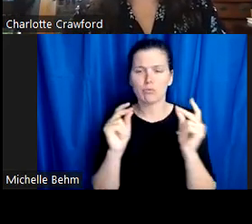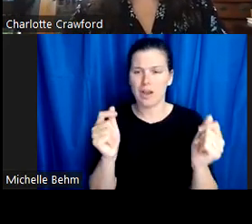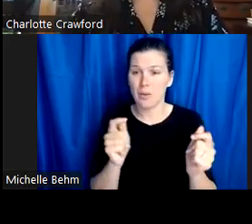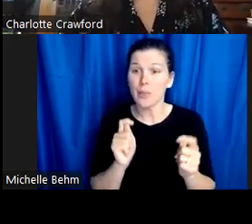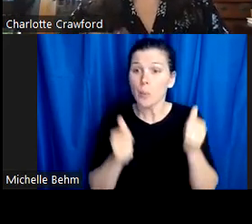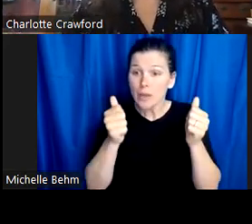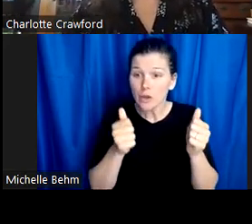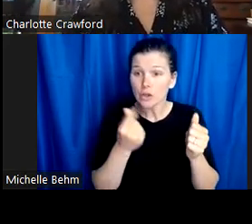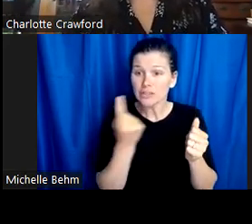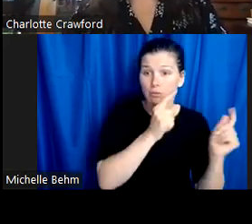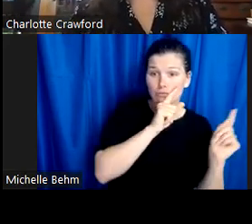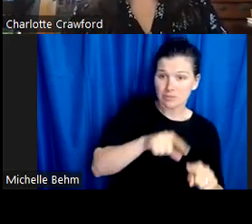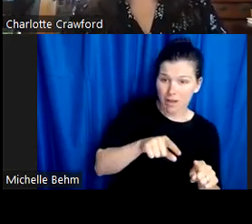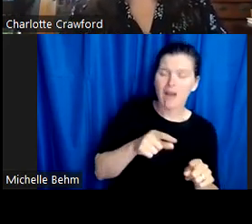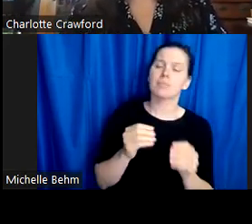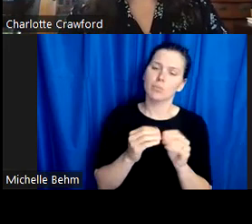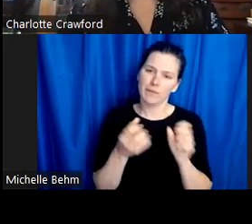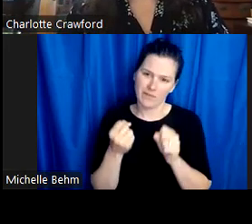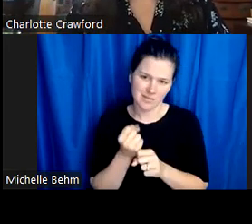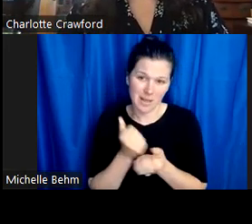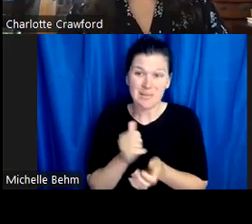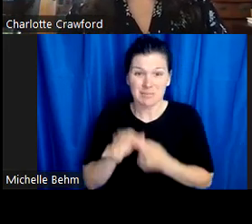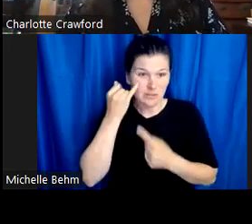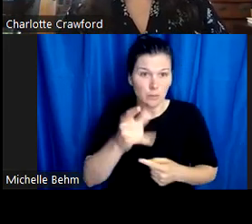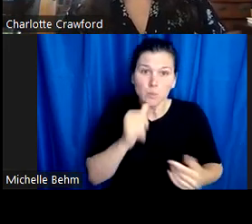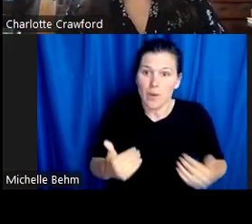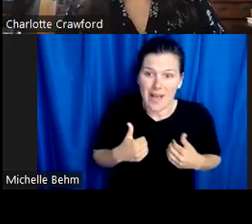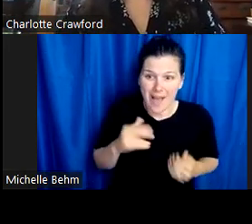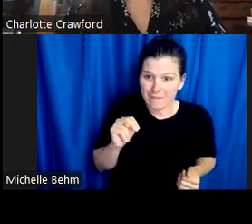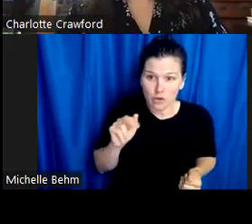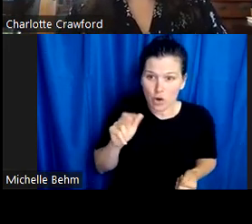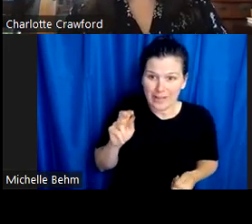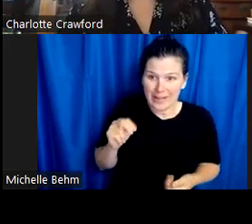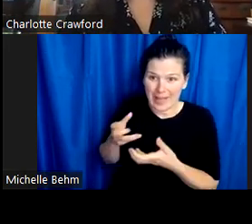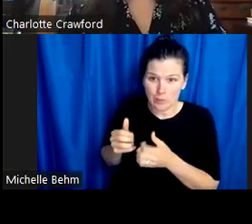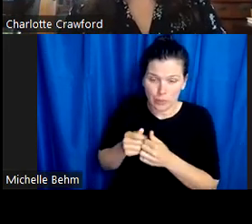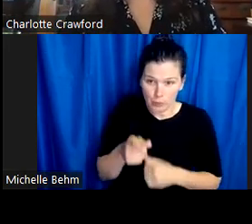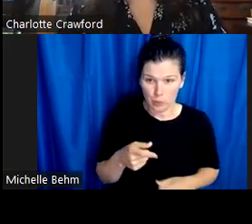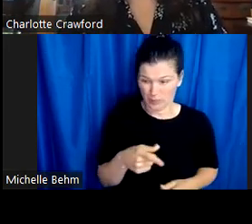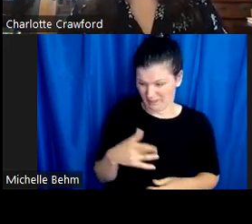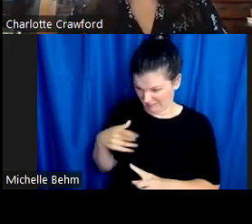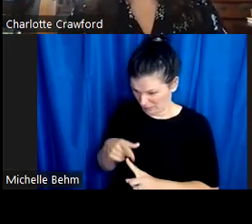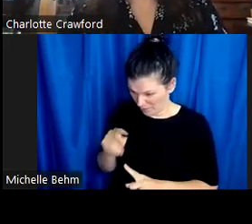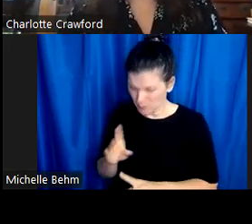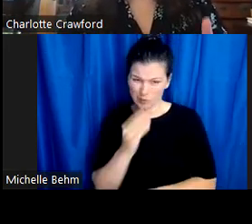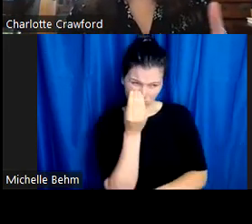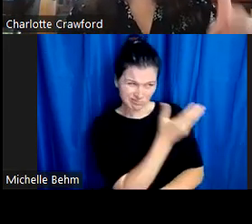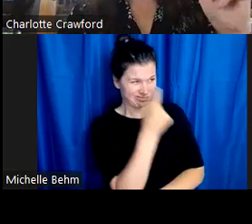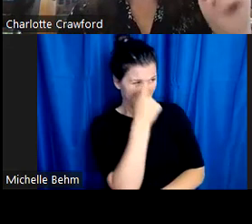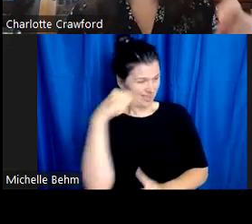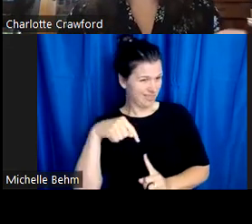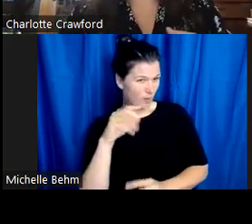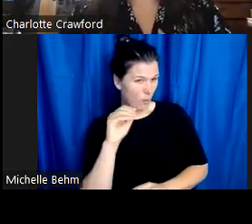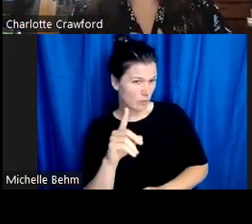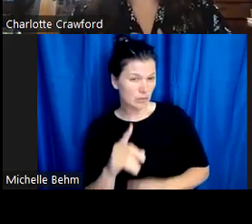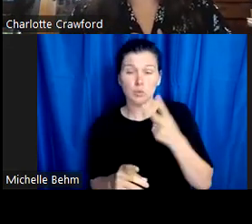help, especially if you don't have the Narcan. So if you think someone's overdosed, tell them you think someone's overdosed. 2